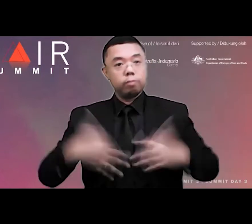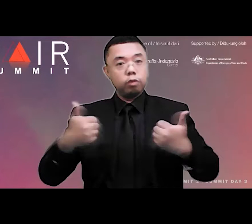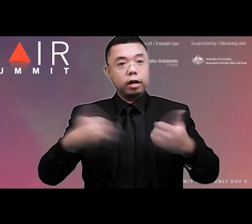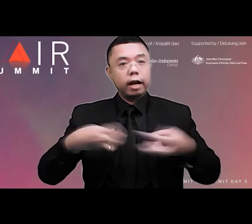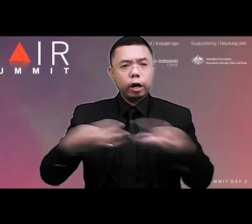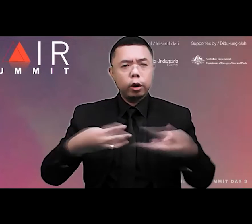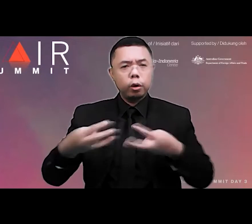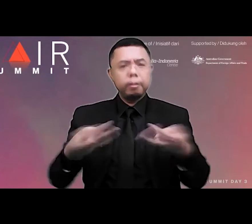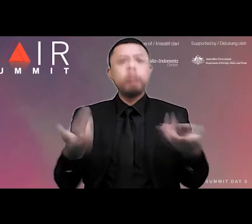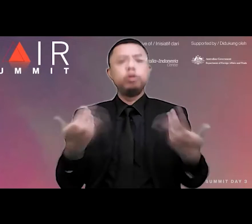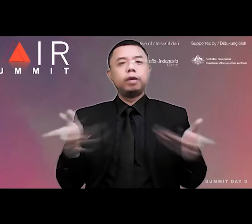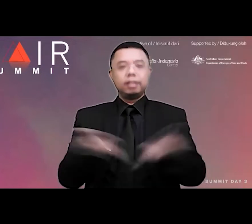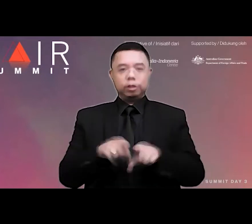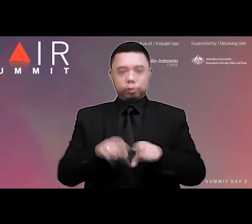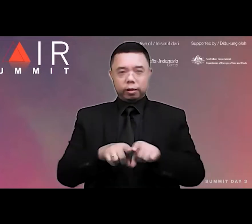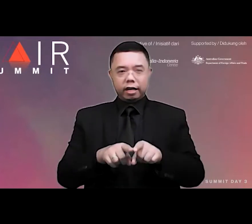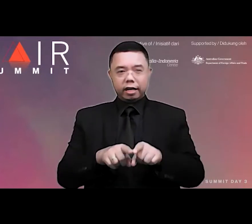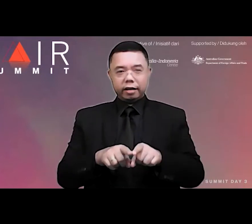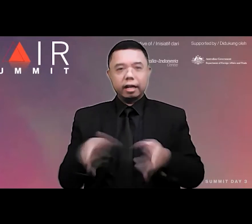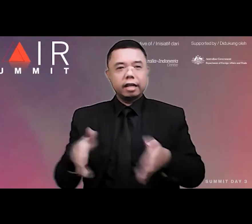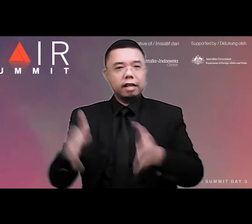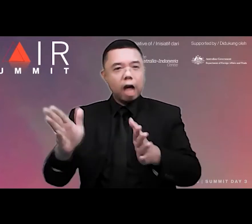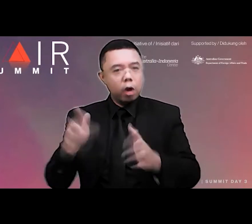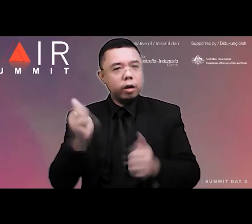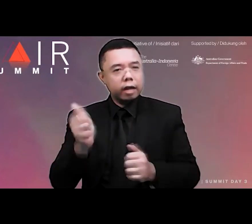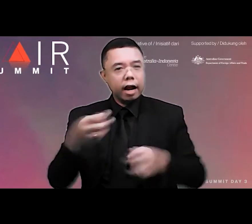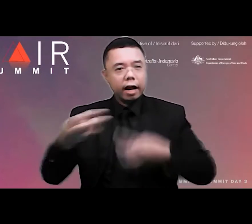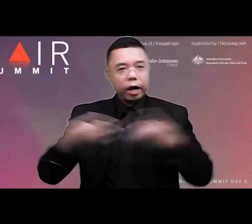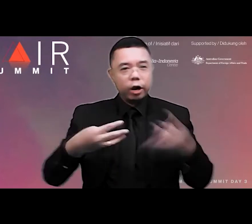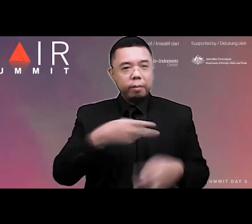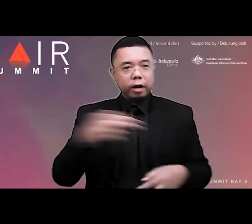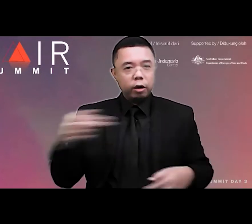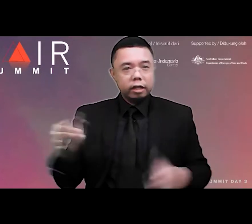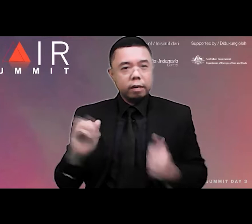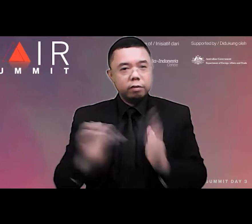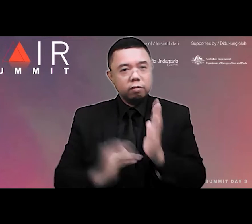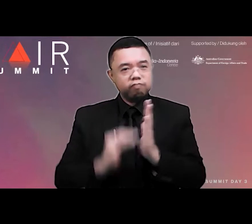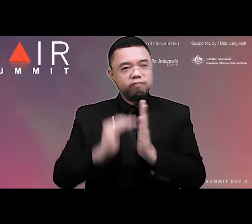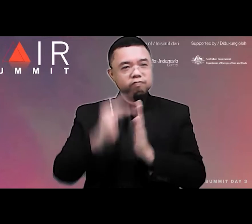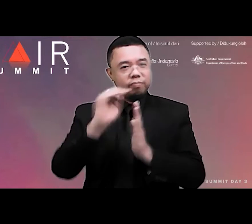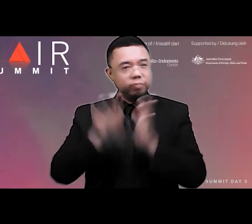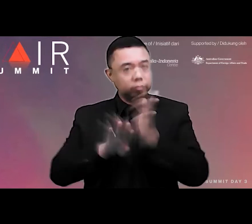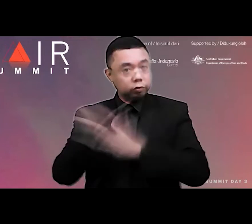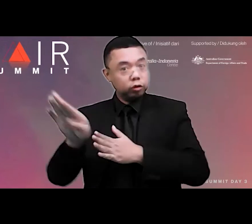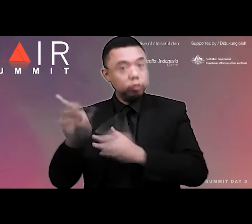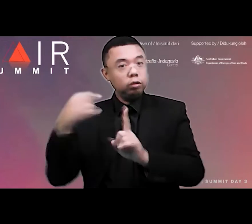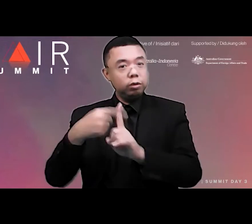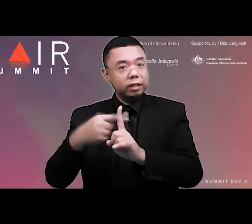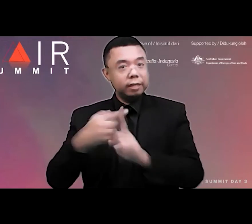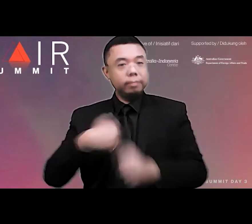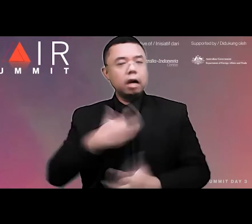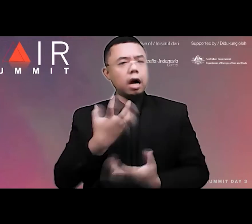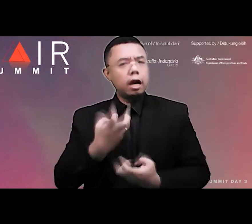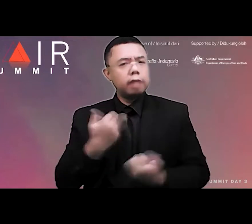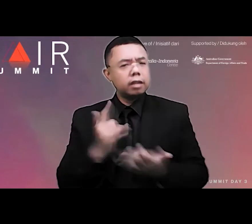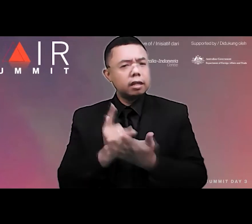economic Indonesia has grown positively. Hopefully in the 4th quarter on year-on-year basis can be